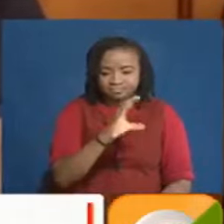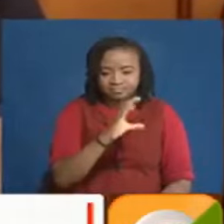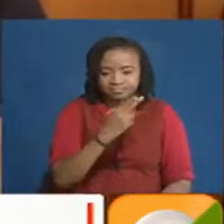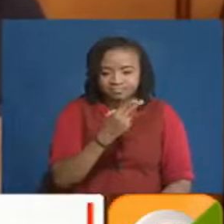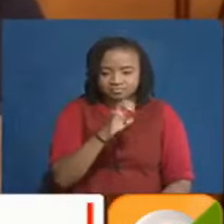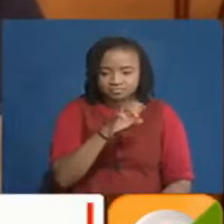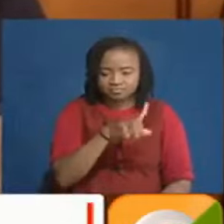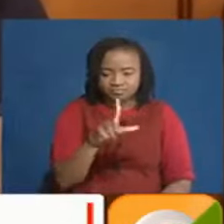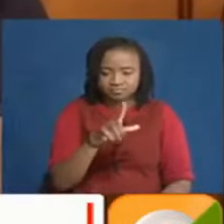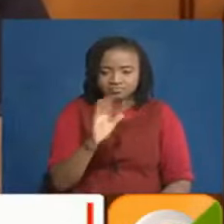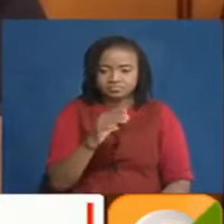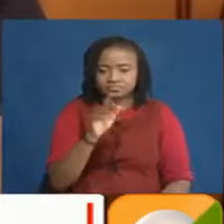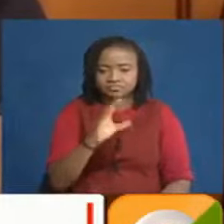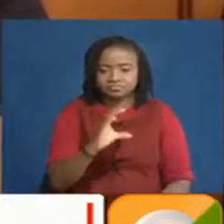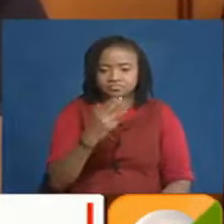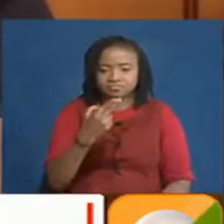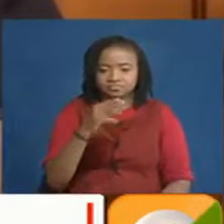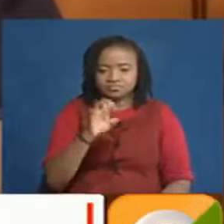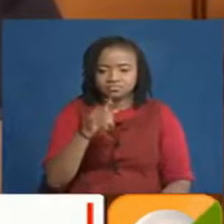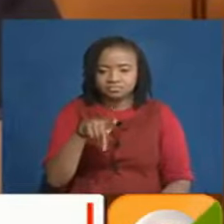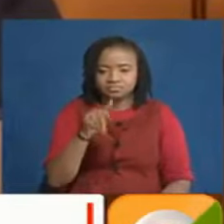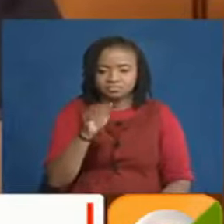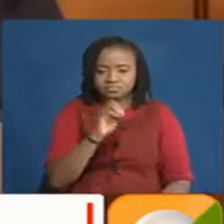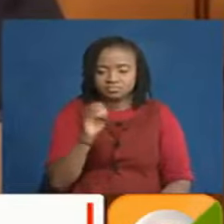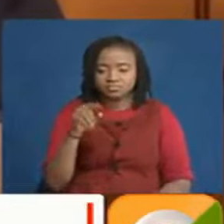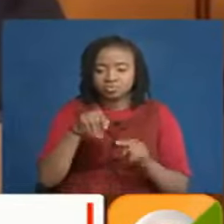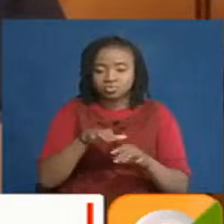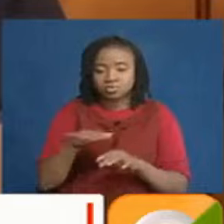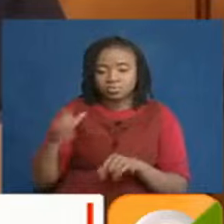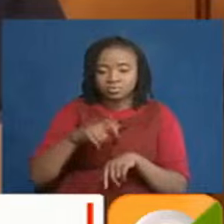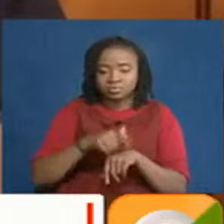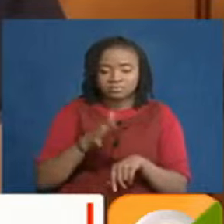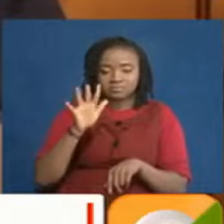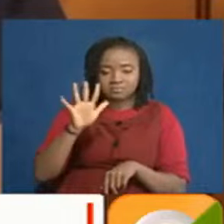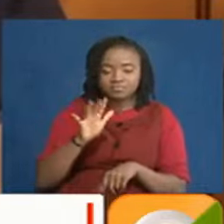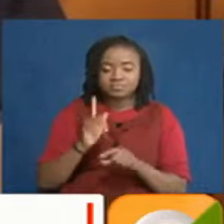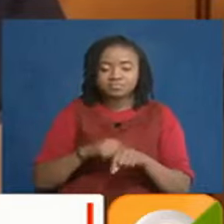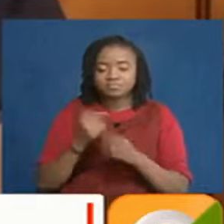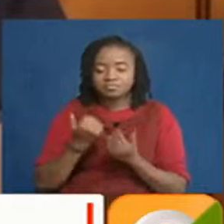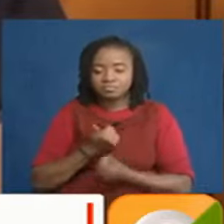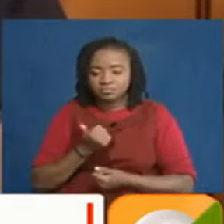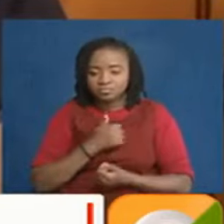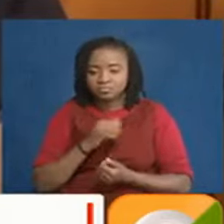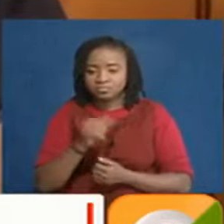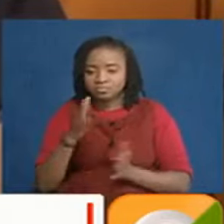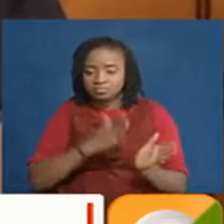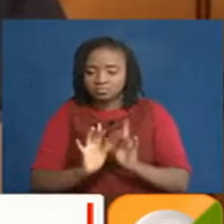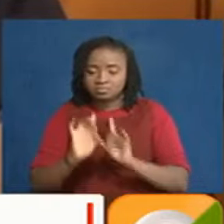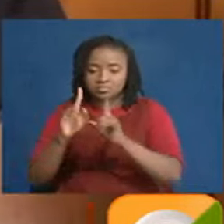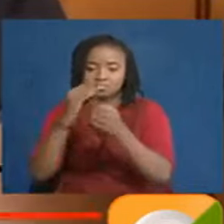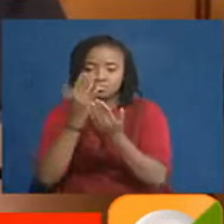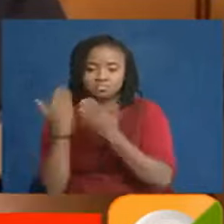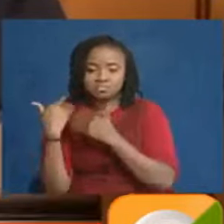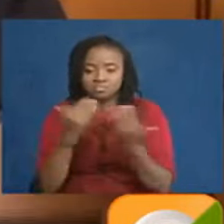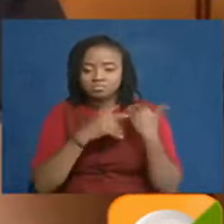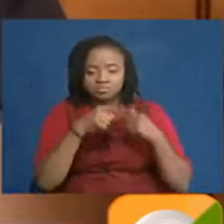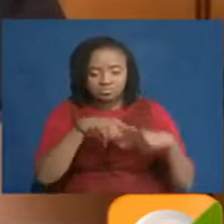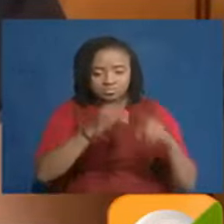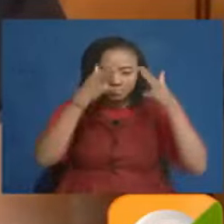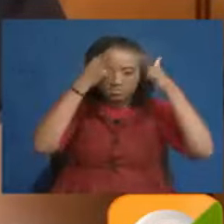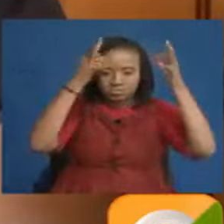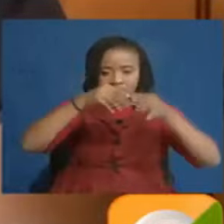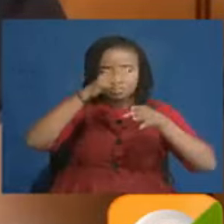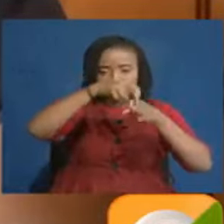Rim. Today morning at 5, when the rest of the girls were going to take a shower, decided to jump from